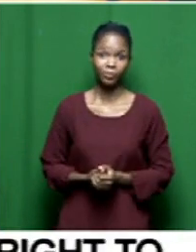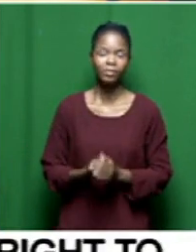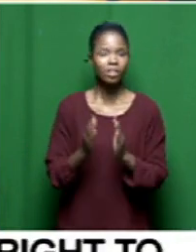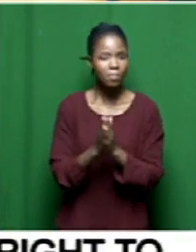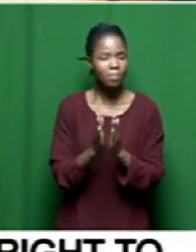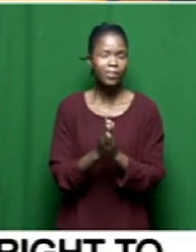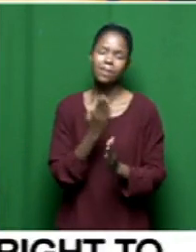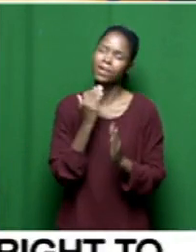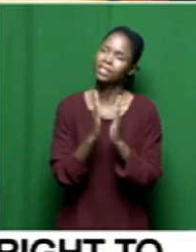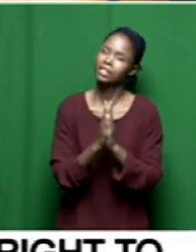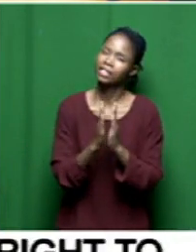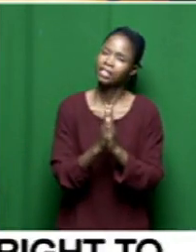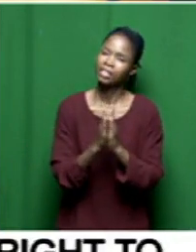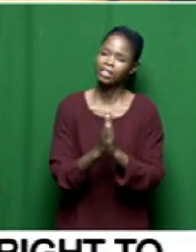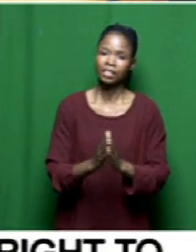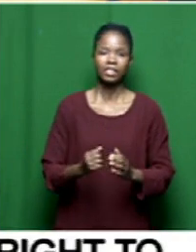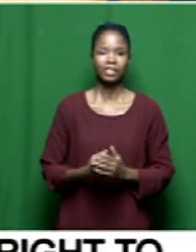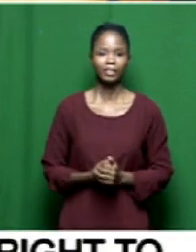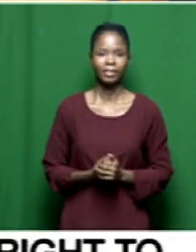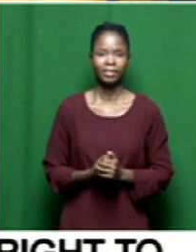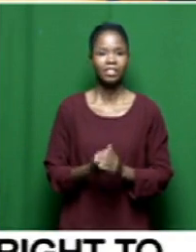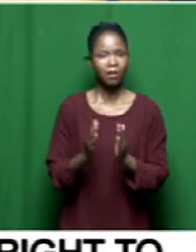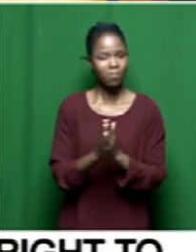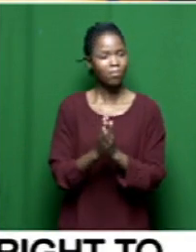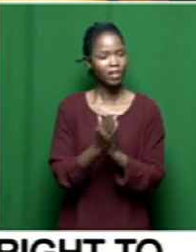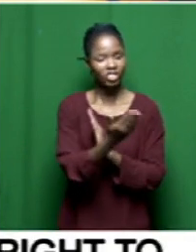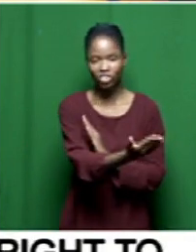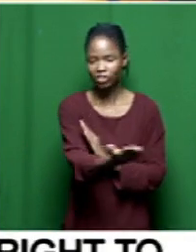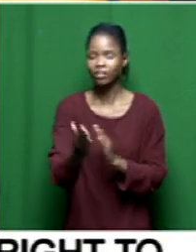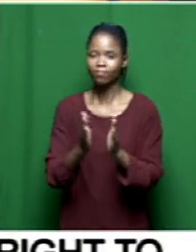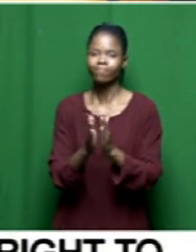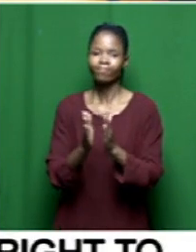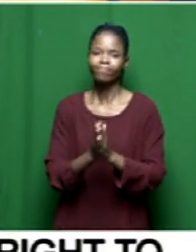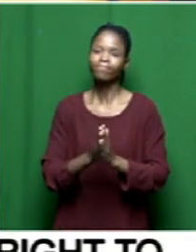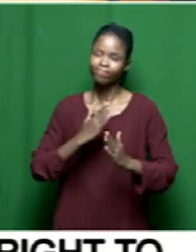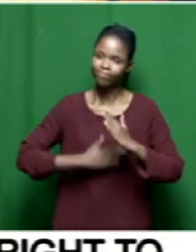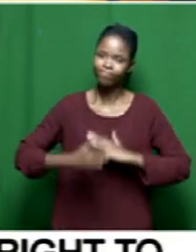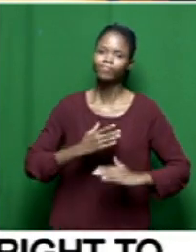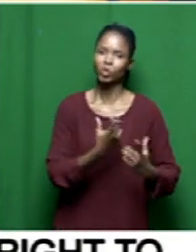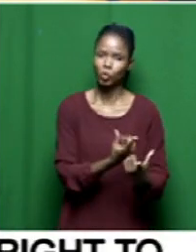Can I make a plea and ask all of you to cooperate